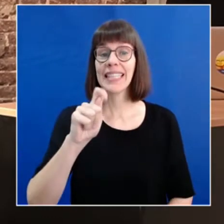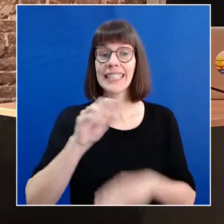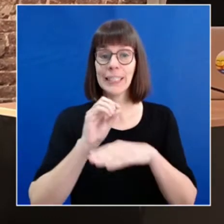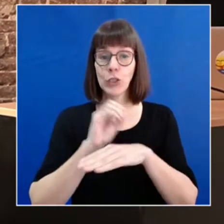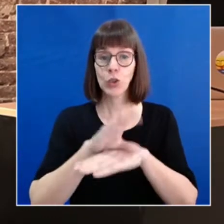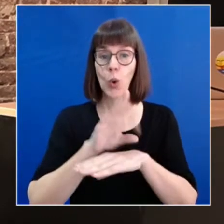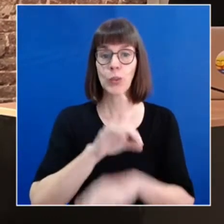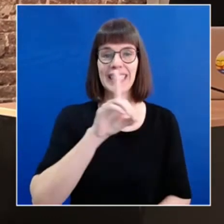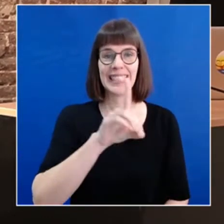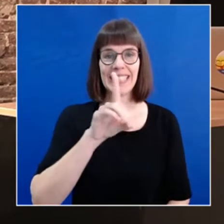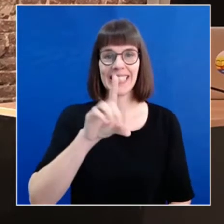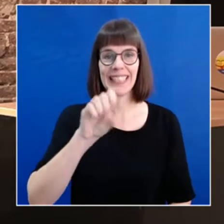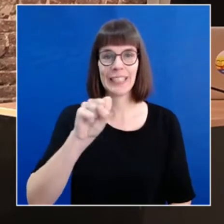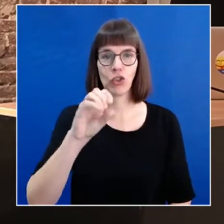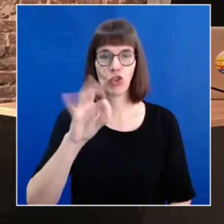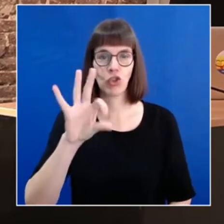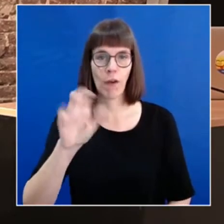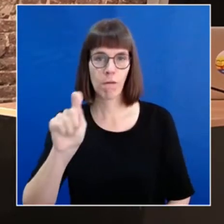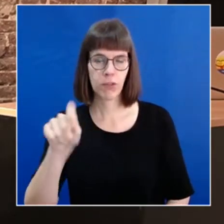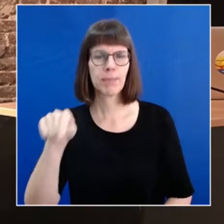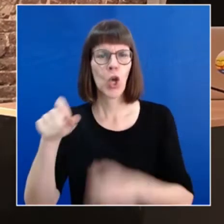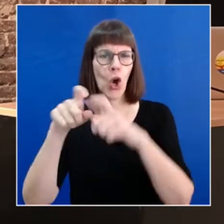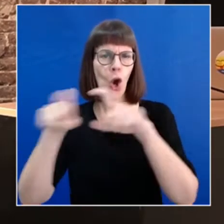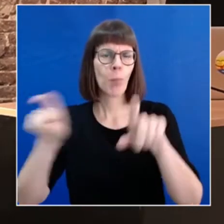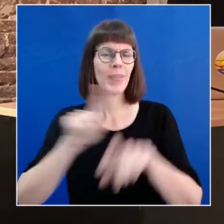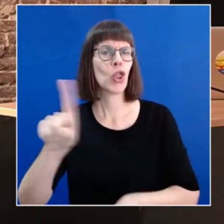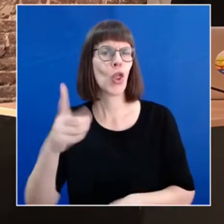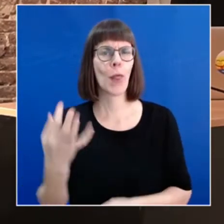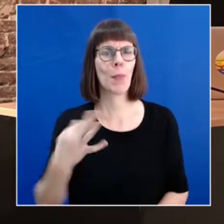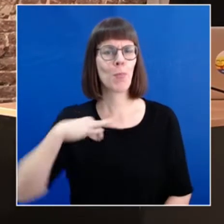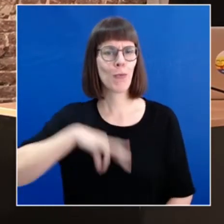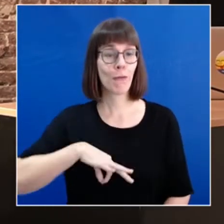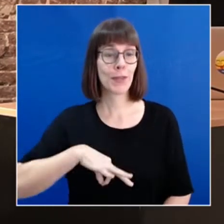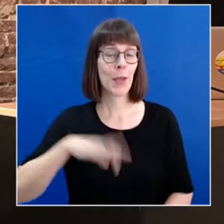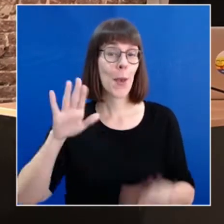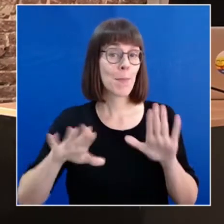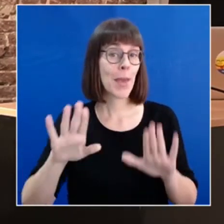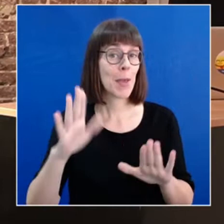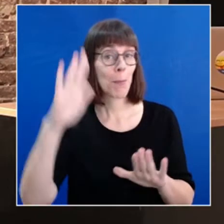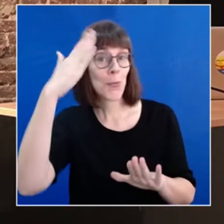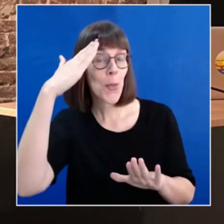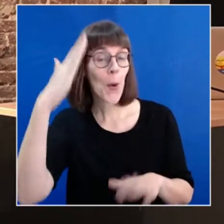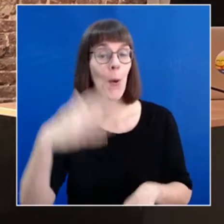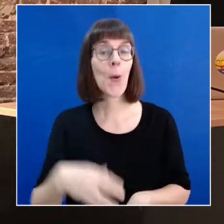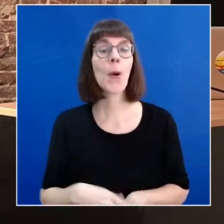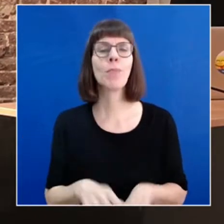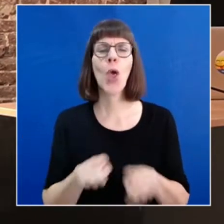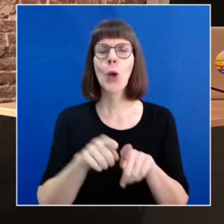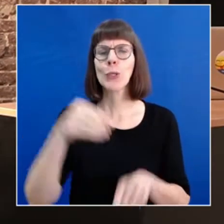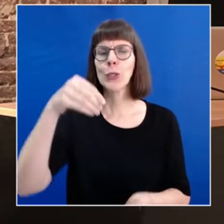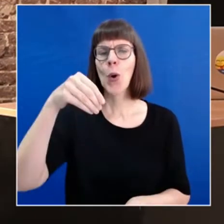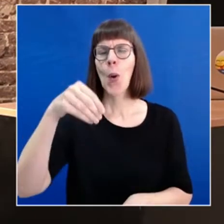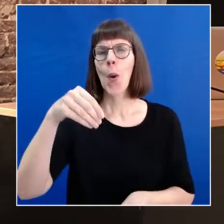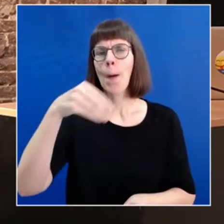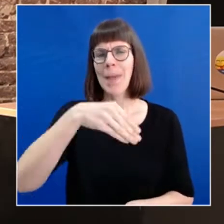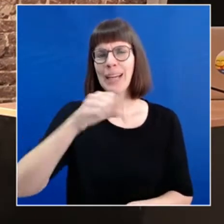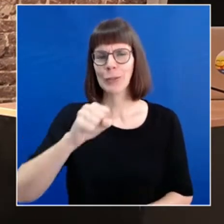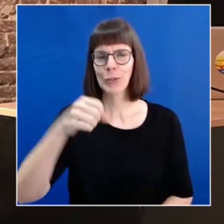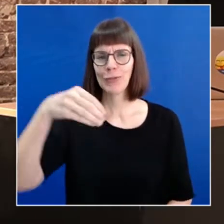Belgium. And you already heard about DDSoft. I'm a Microsoft MVP, and that's something I'm really, really proud